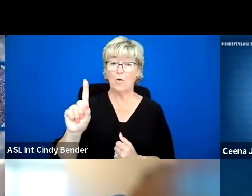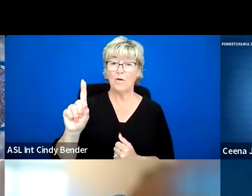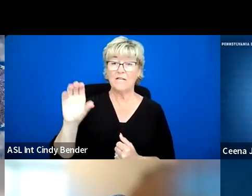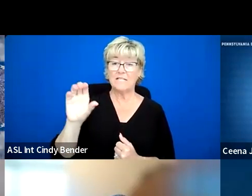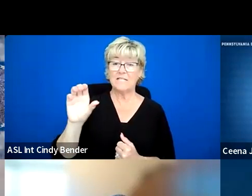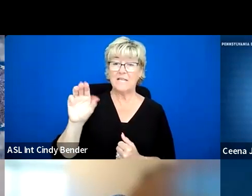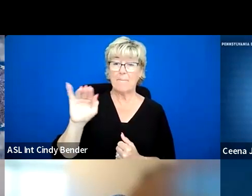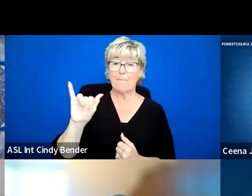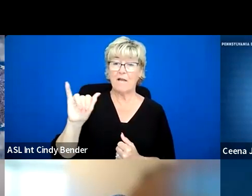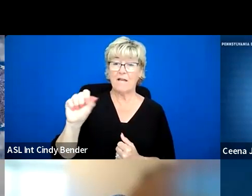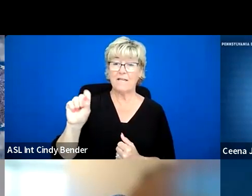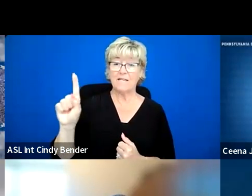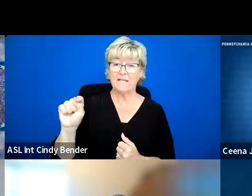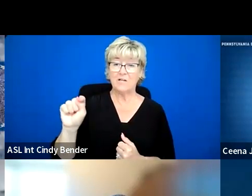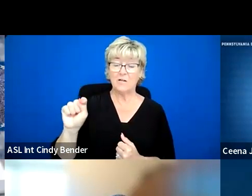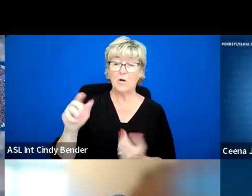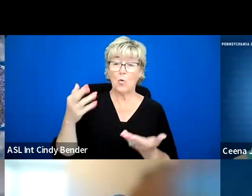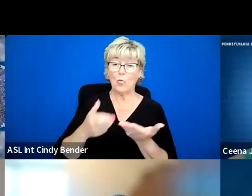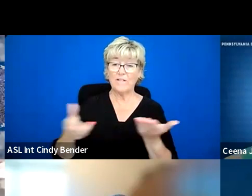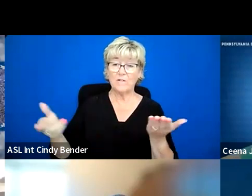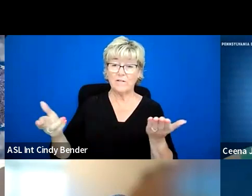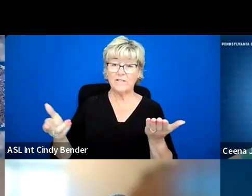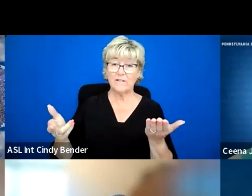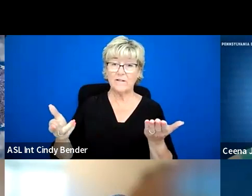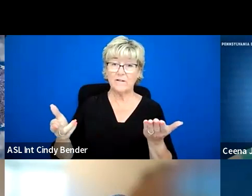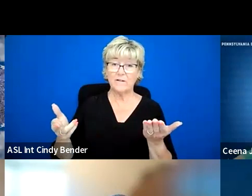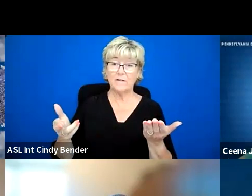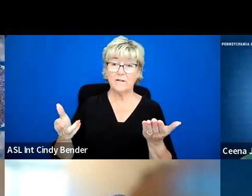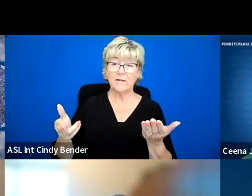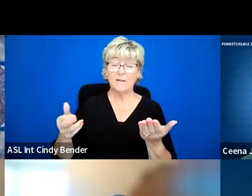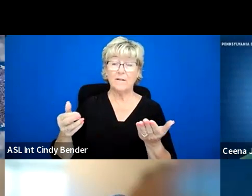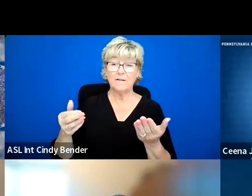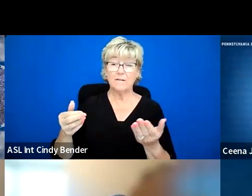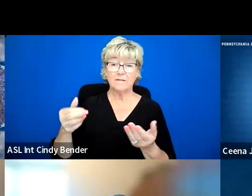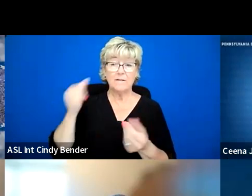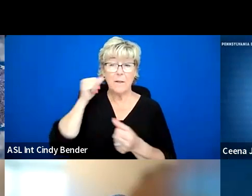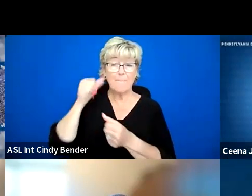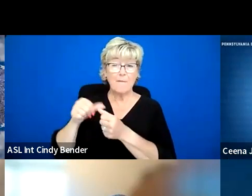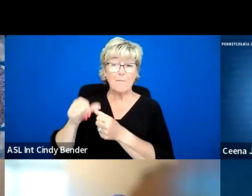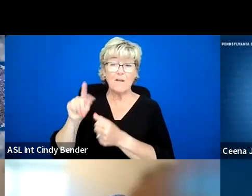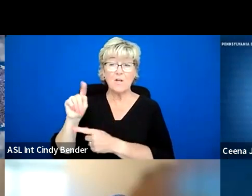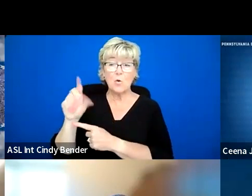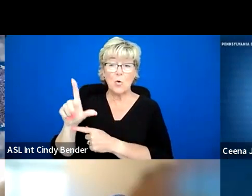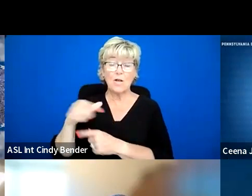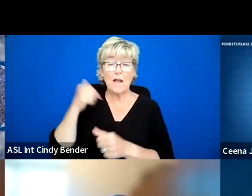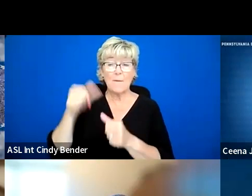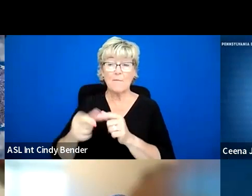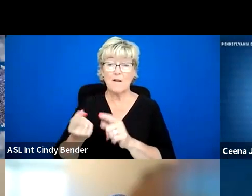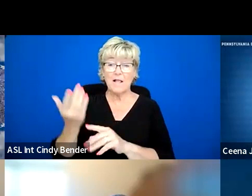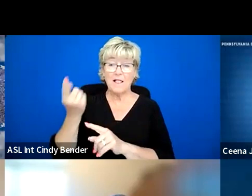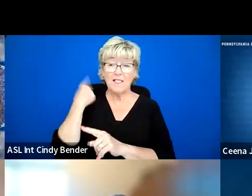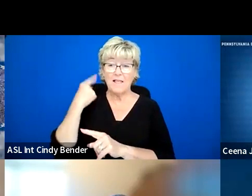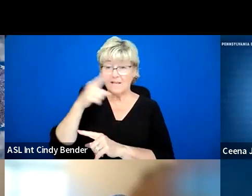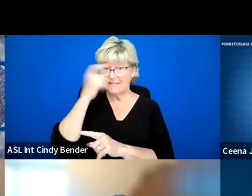CMIST, CMIST resource memory tool comes in wonderfully, because I remember last summer,